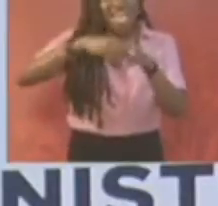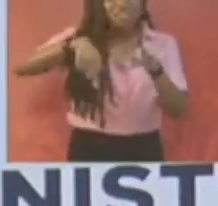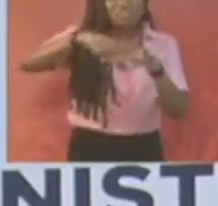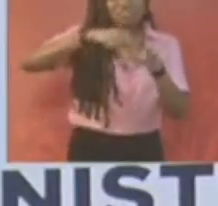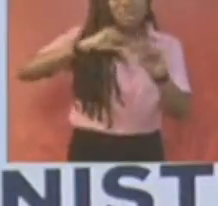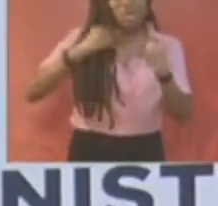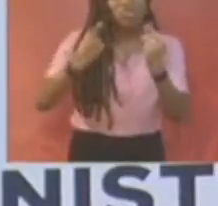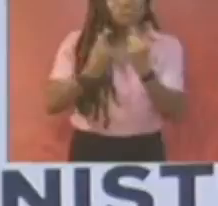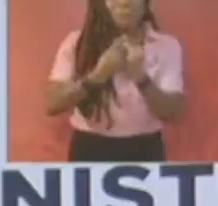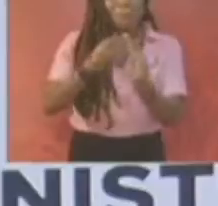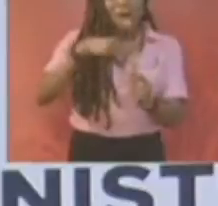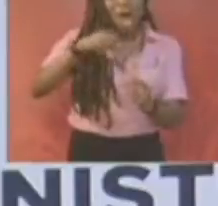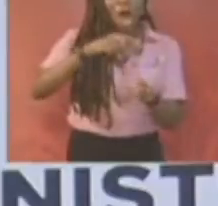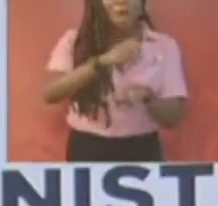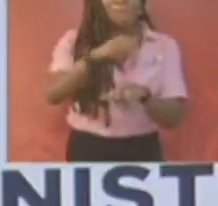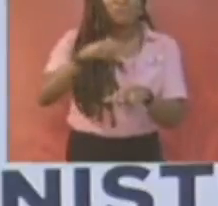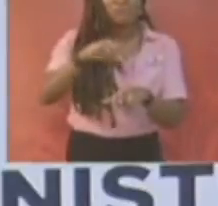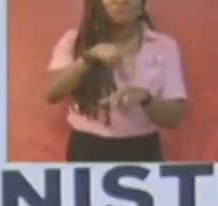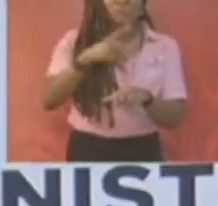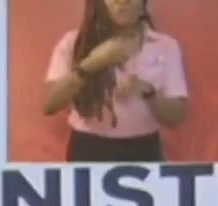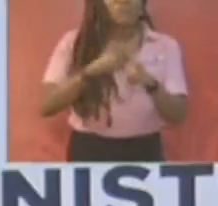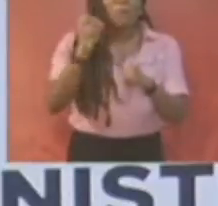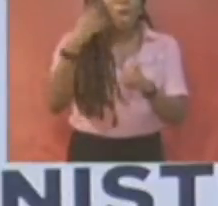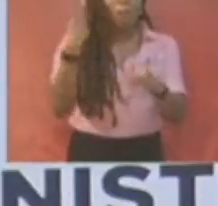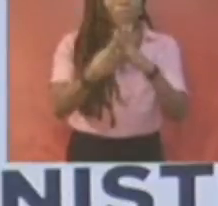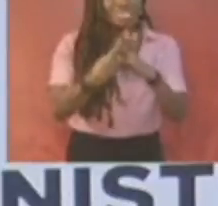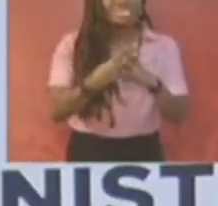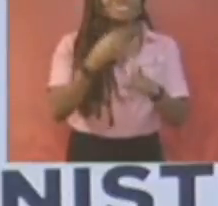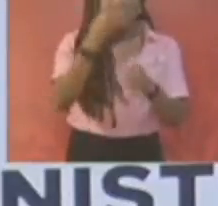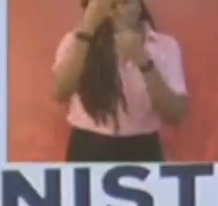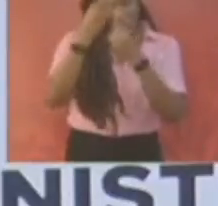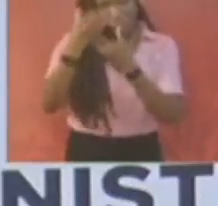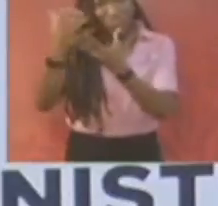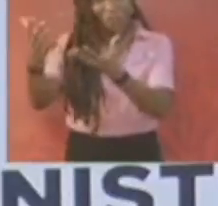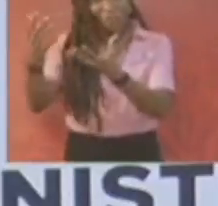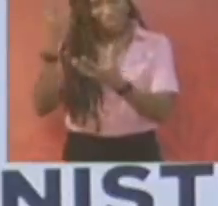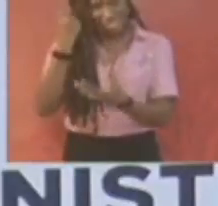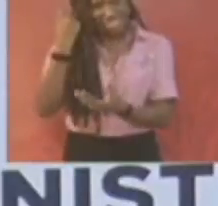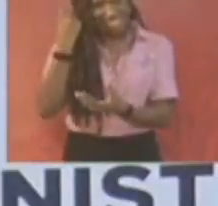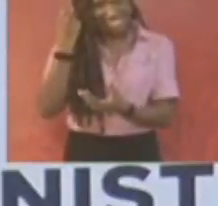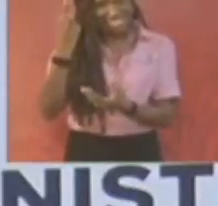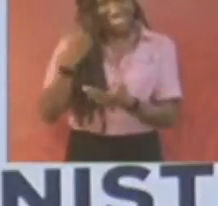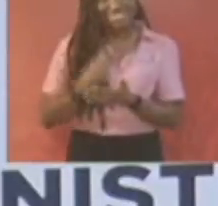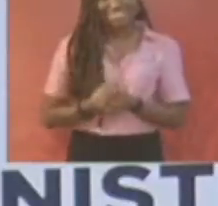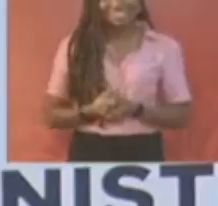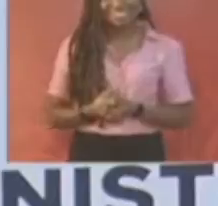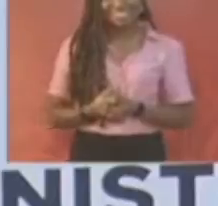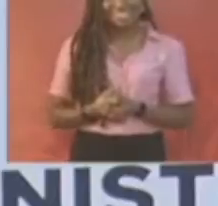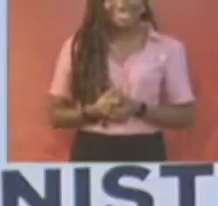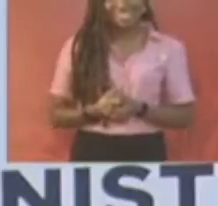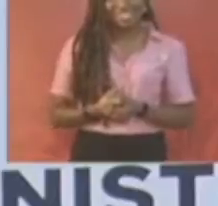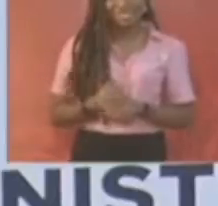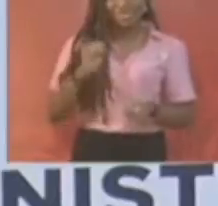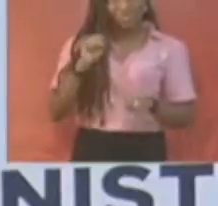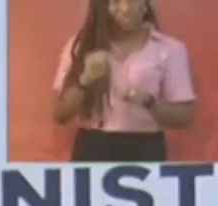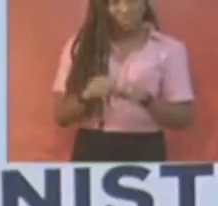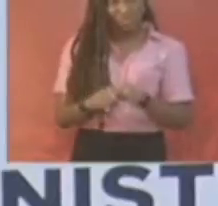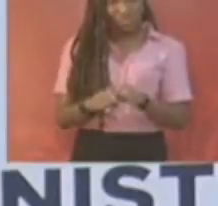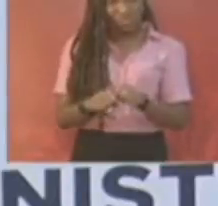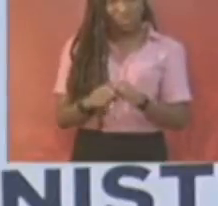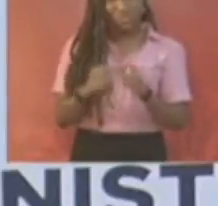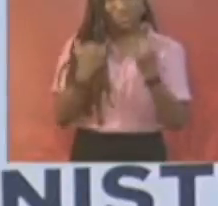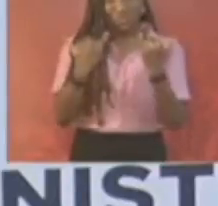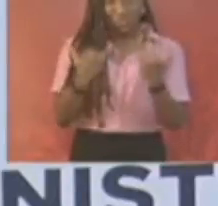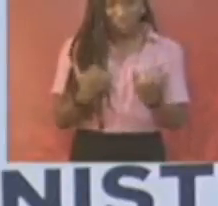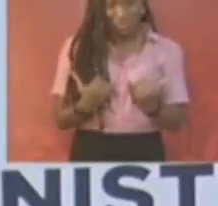the 84 and the now 126, that difference is what you're counting. We have added